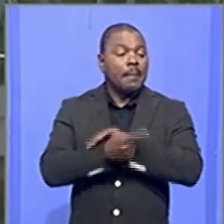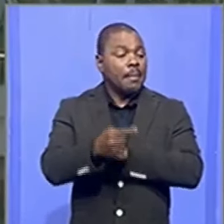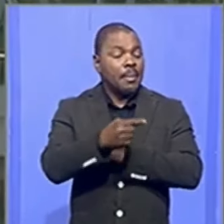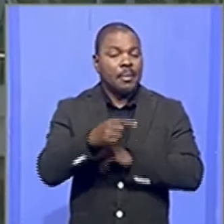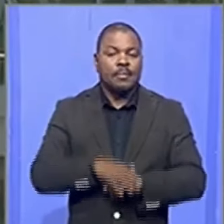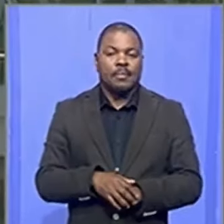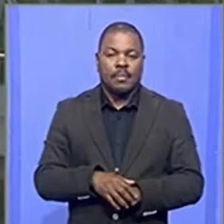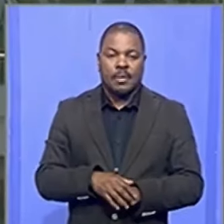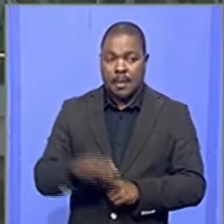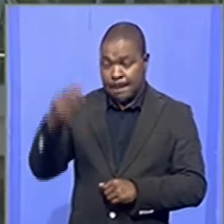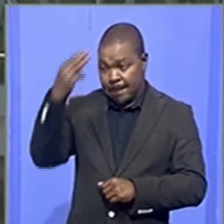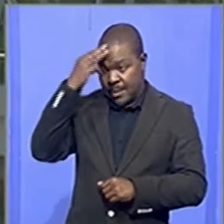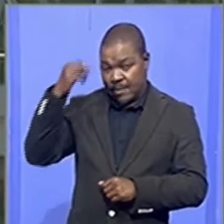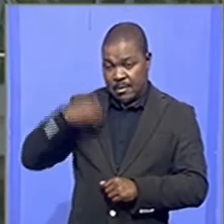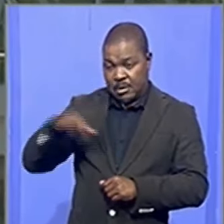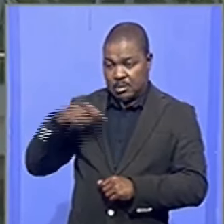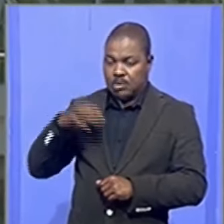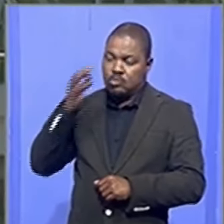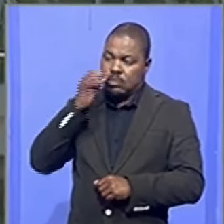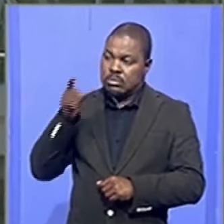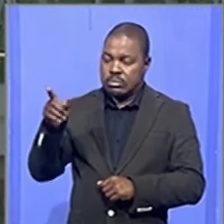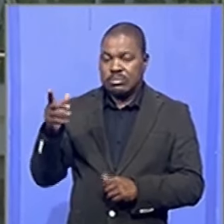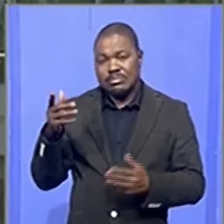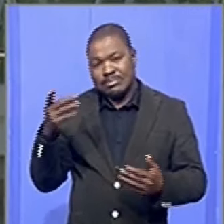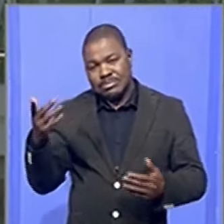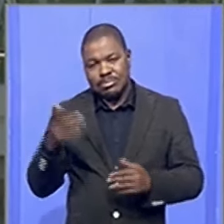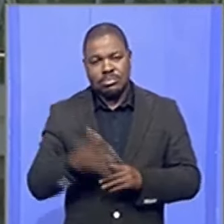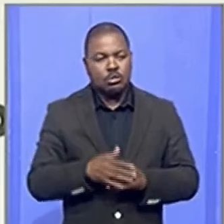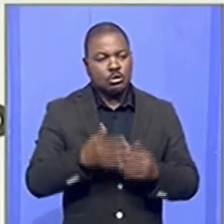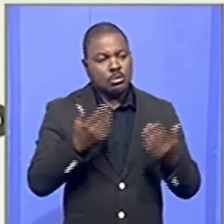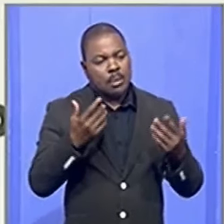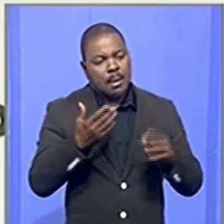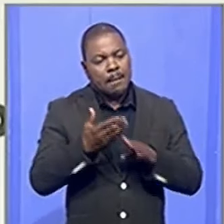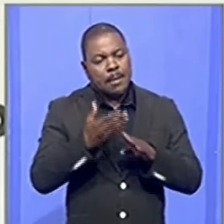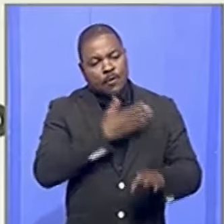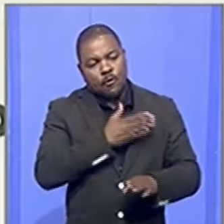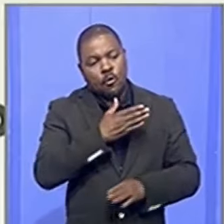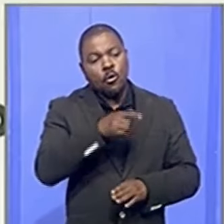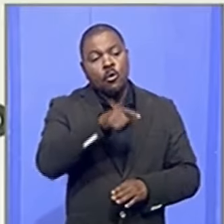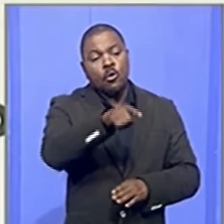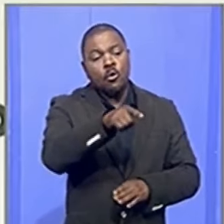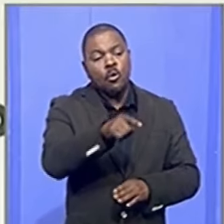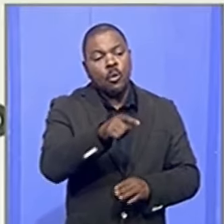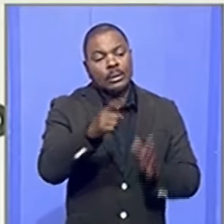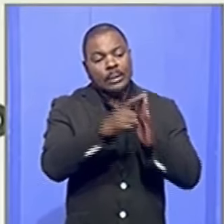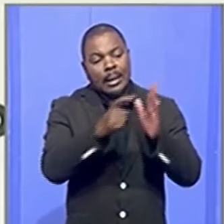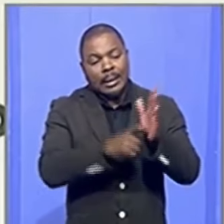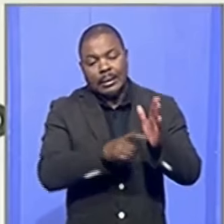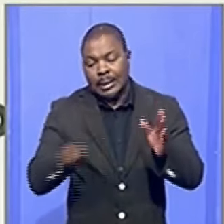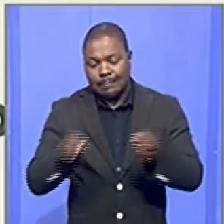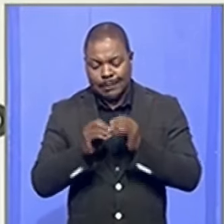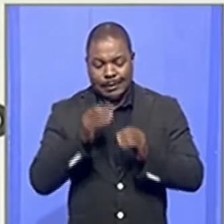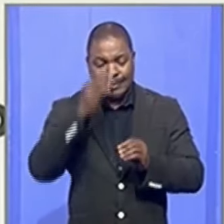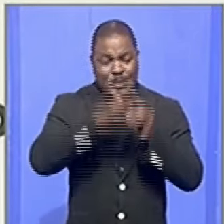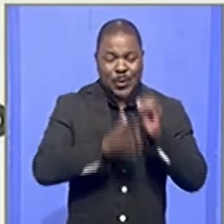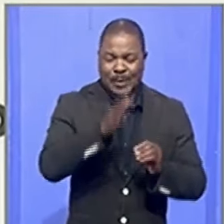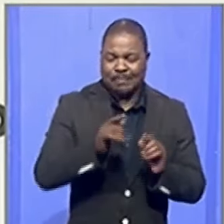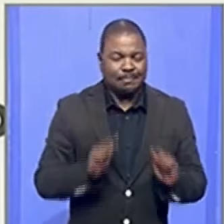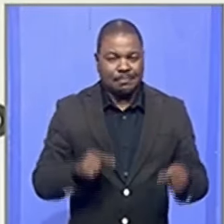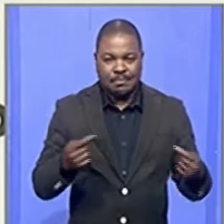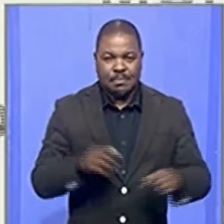selegae wa Mahikeng o kaile fa o sena go kgona go dira tiro eno pele ga letlha la bofelo leo le beilweng ke komišene. Ka maswabi ga